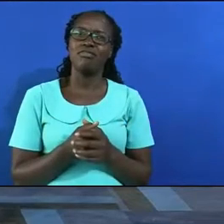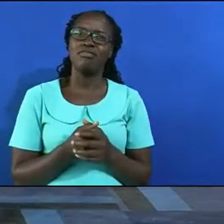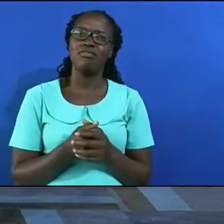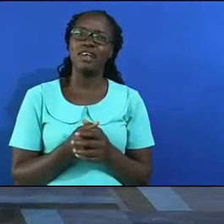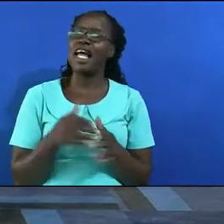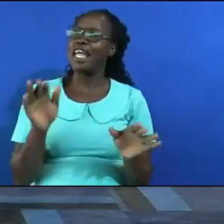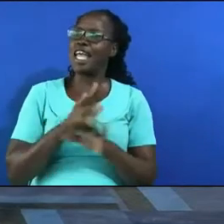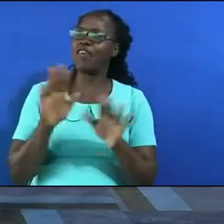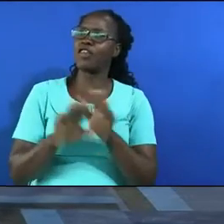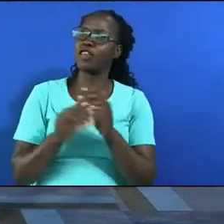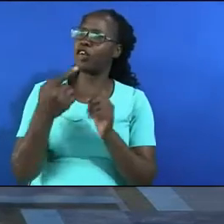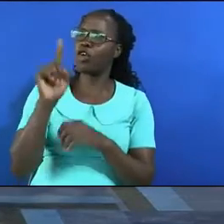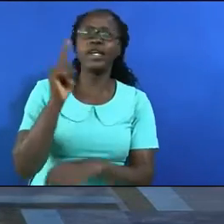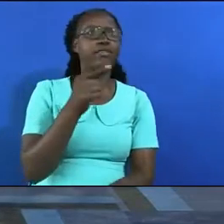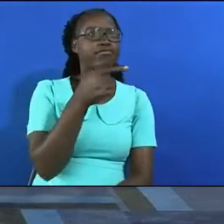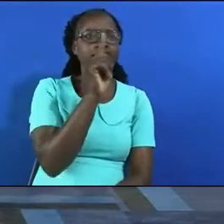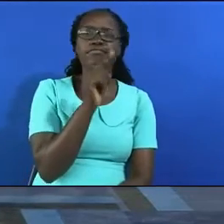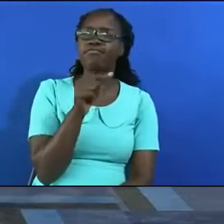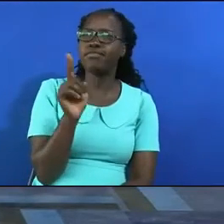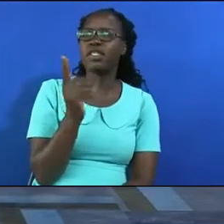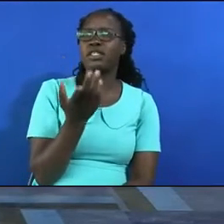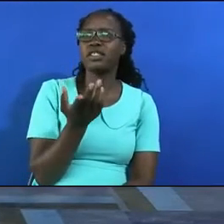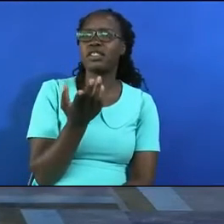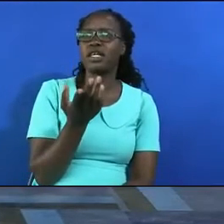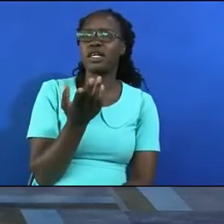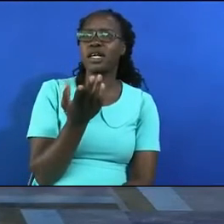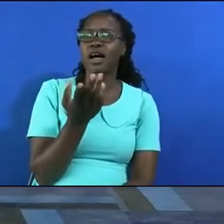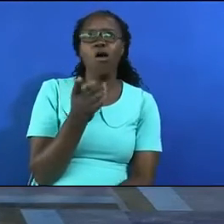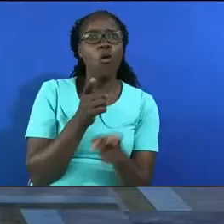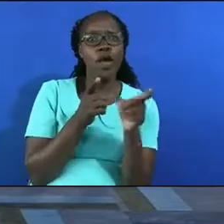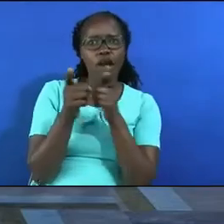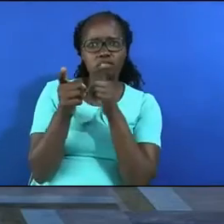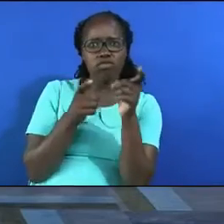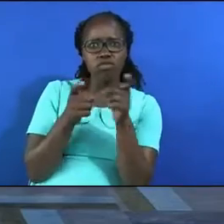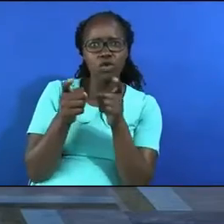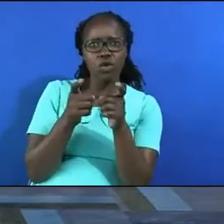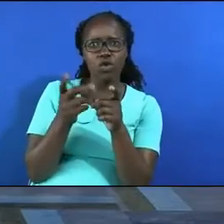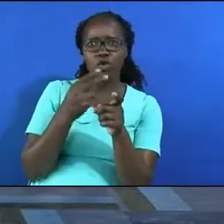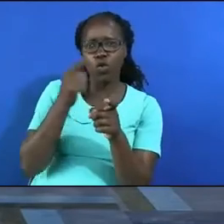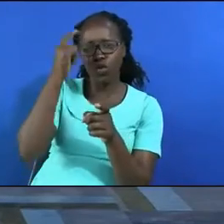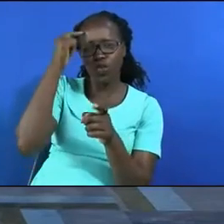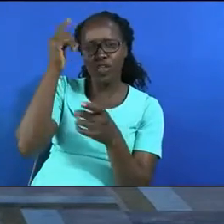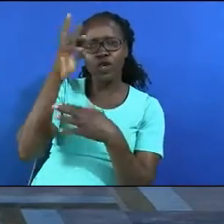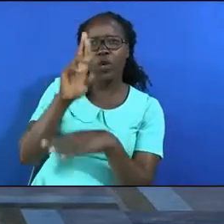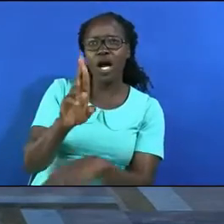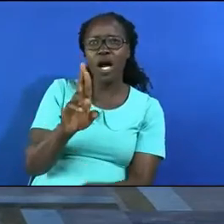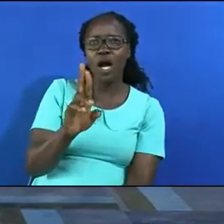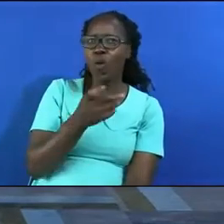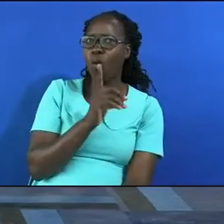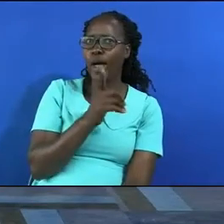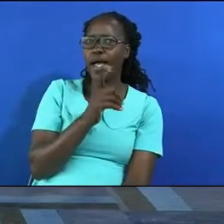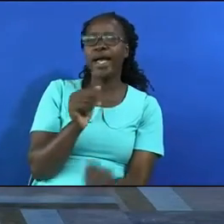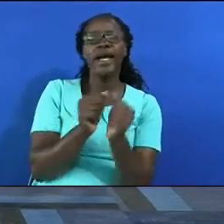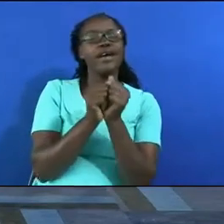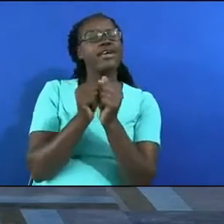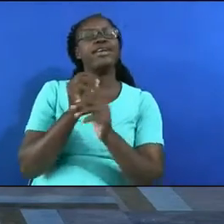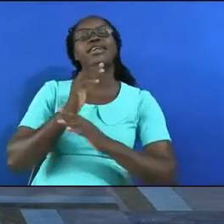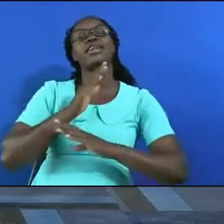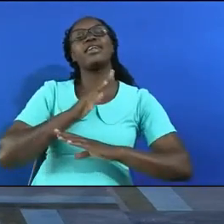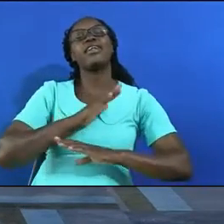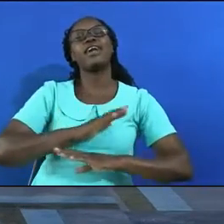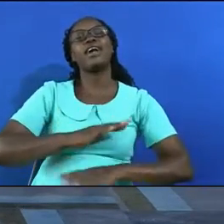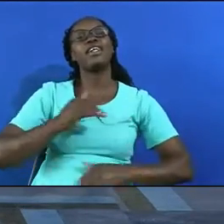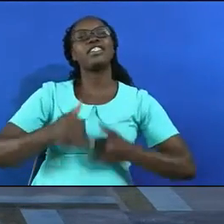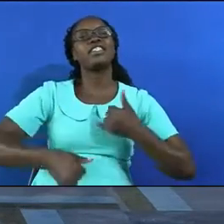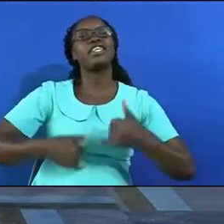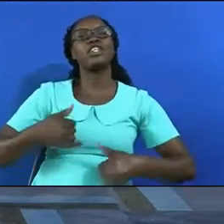Is everything going correctly? We have to guard. Who do you think you are? Are we together? Just relax. Let's enjoy.